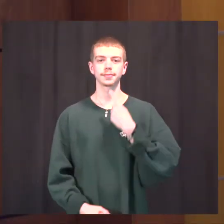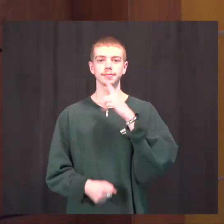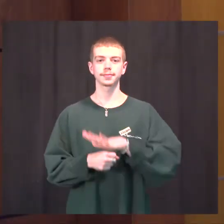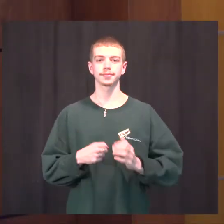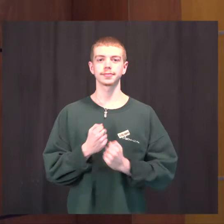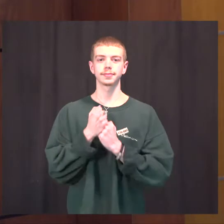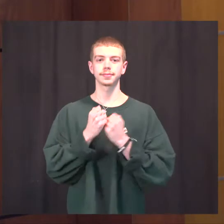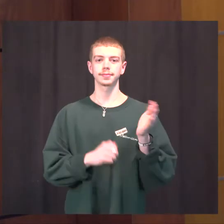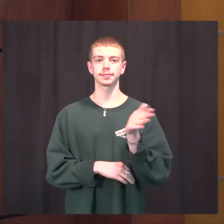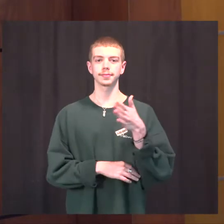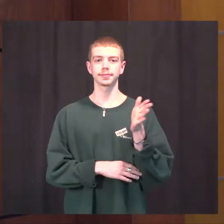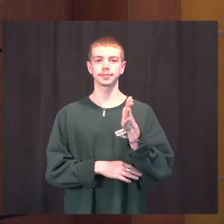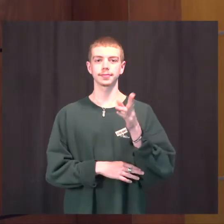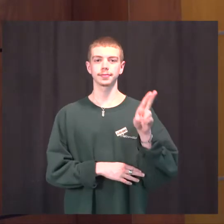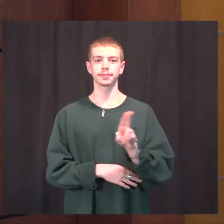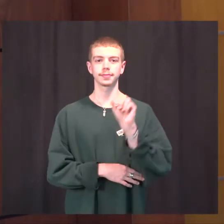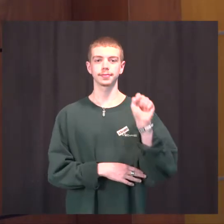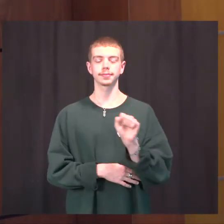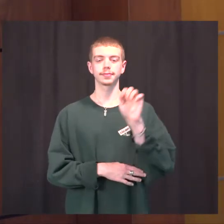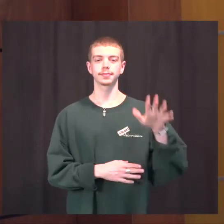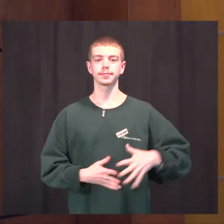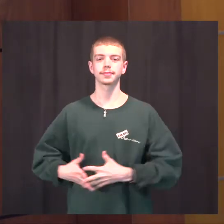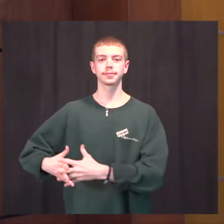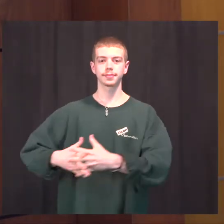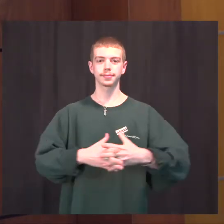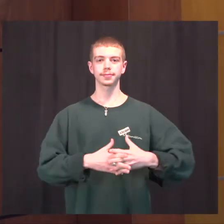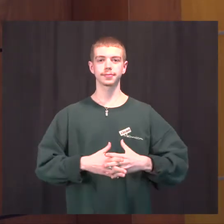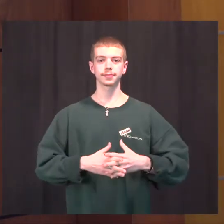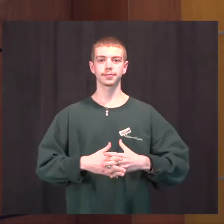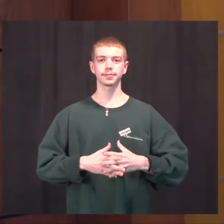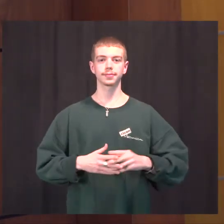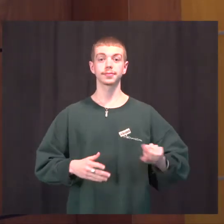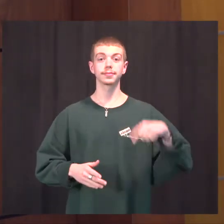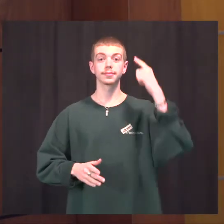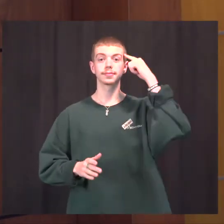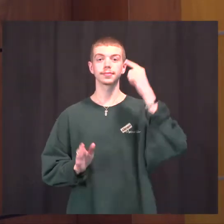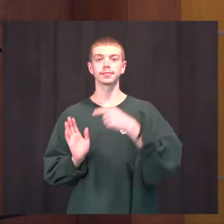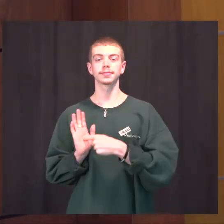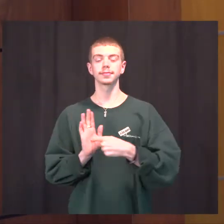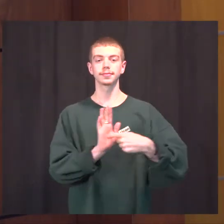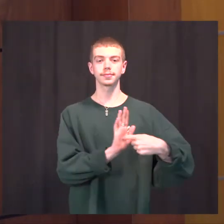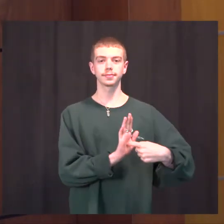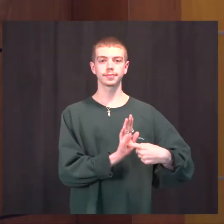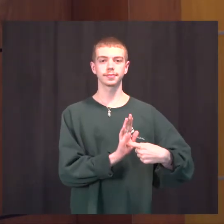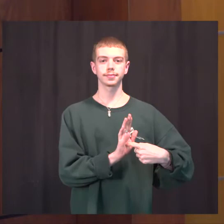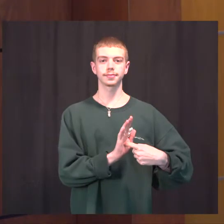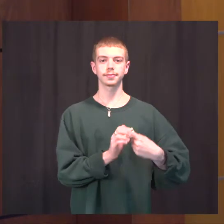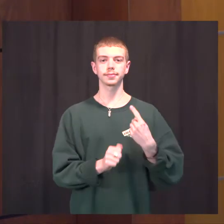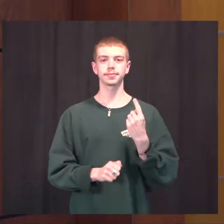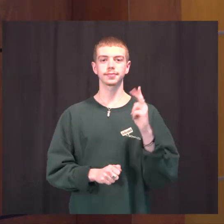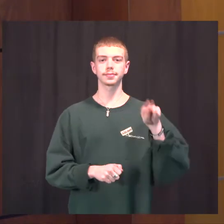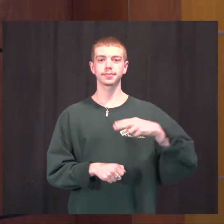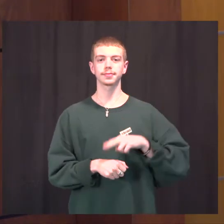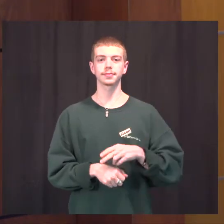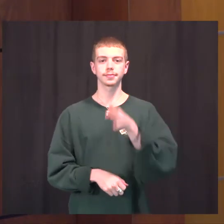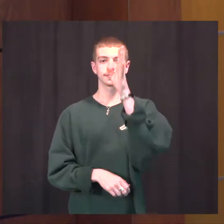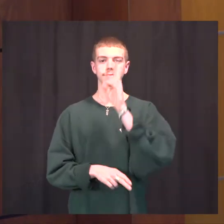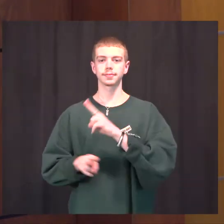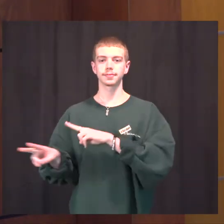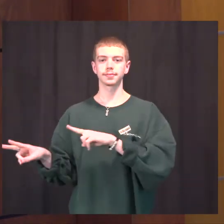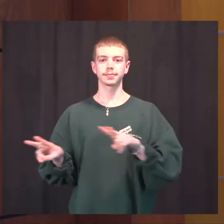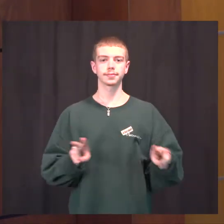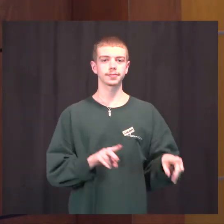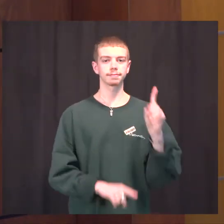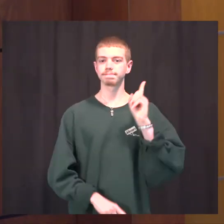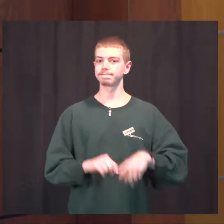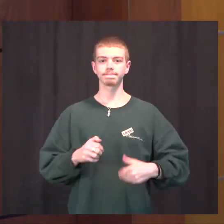I pledge allegiance to the flag of the United States of America and to the republic for which it stands, one nation, under